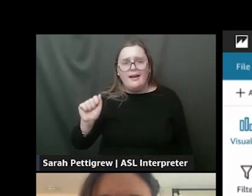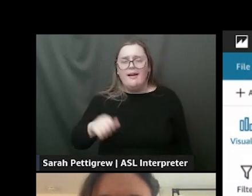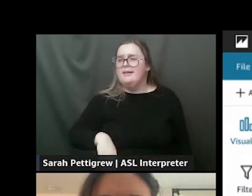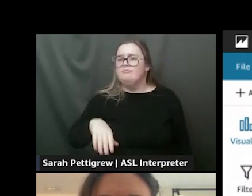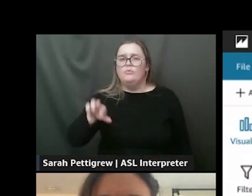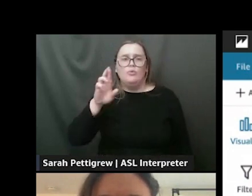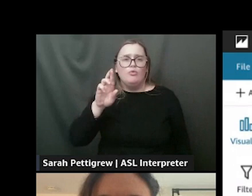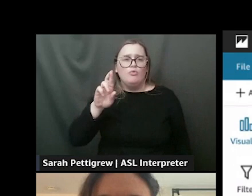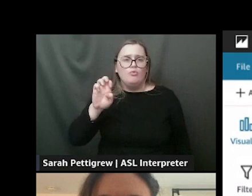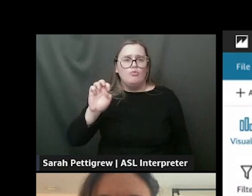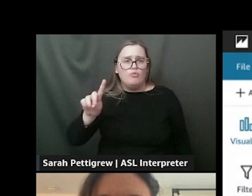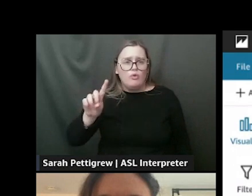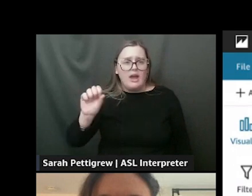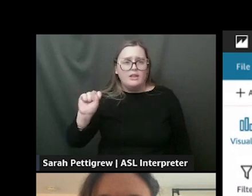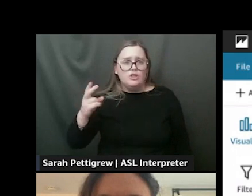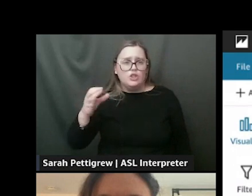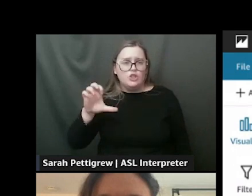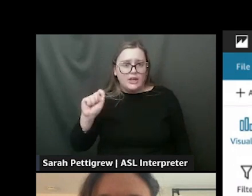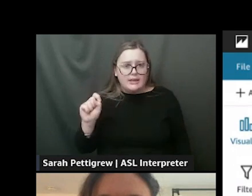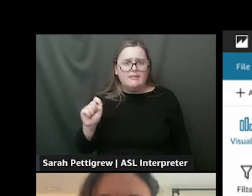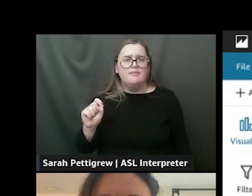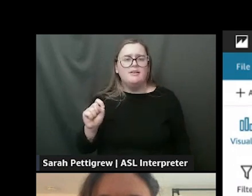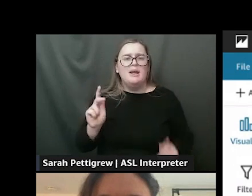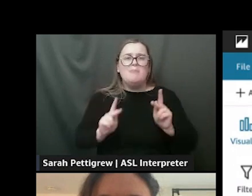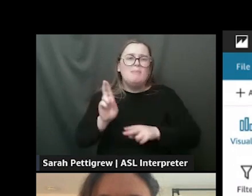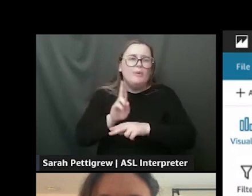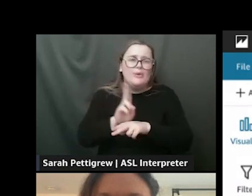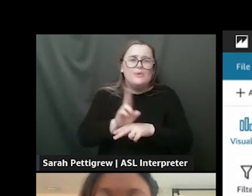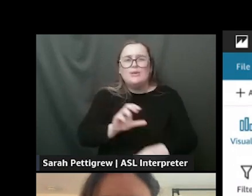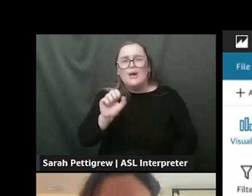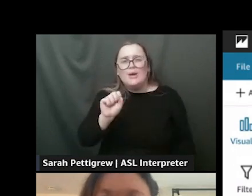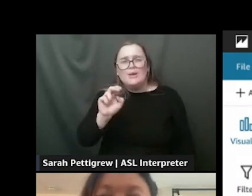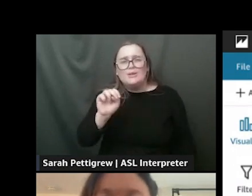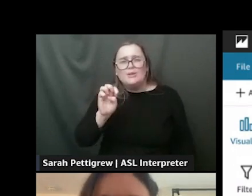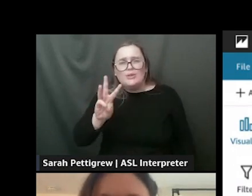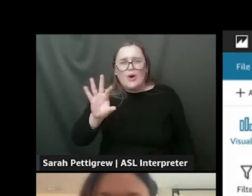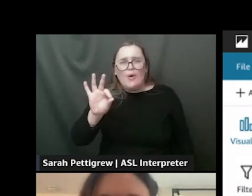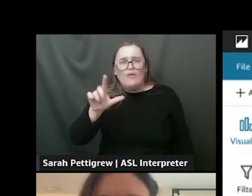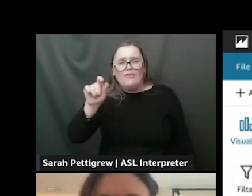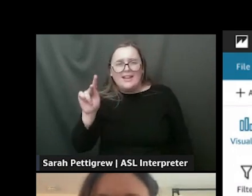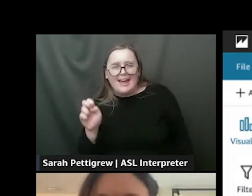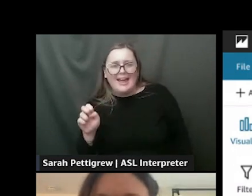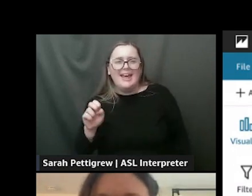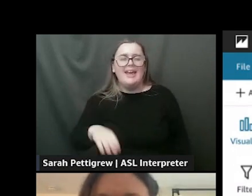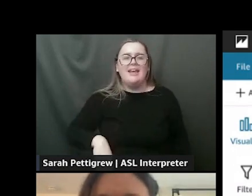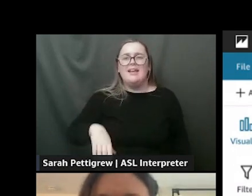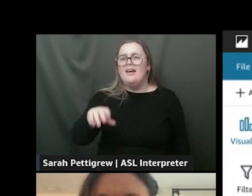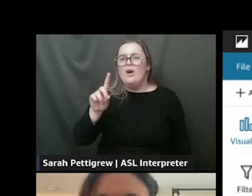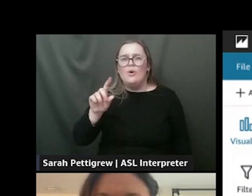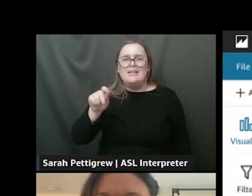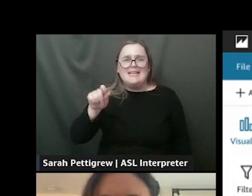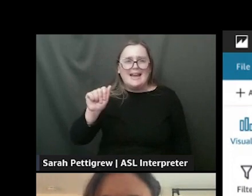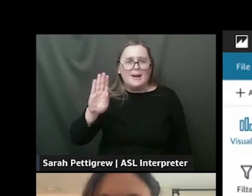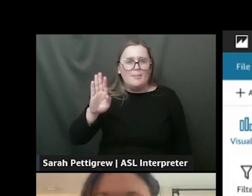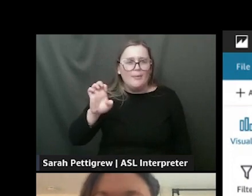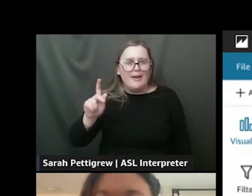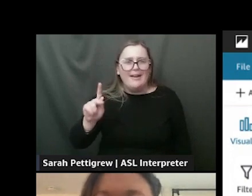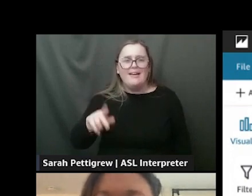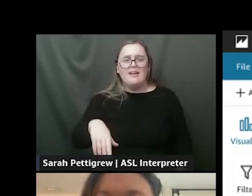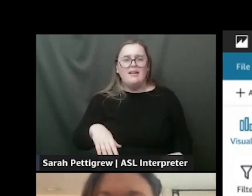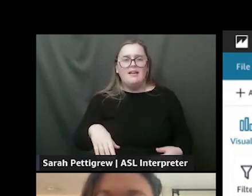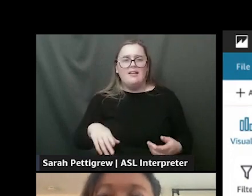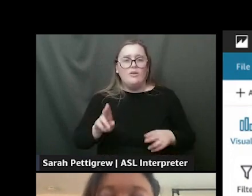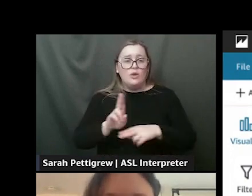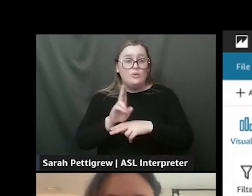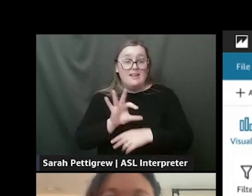Redshift, I mean, there are a lot of people doing that. People are using Snowflake, people are using Databricks. They're using, flat files